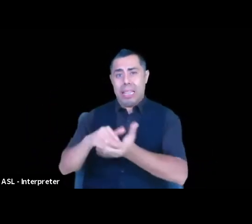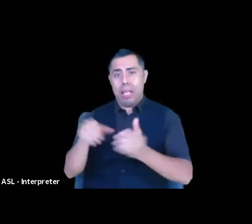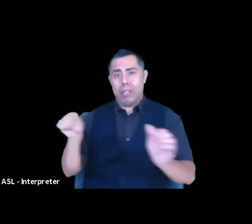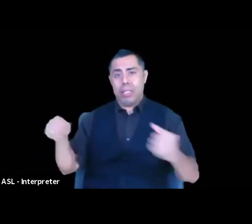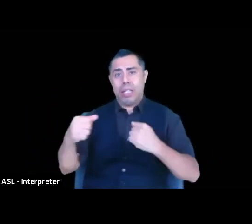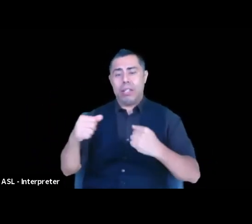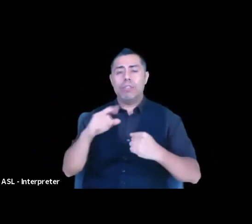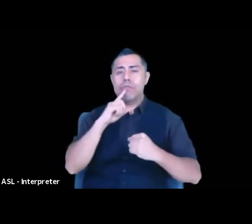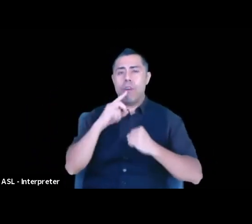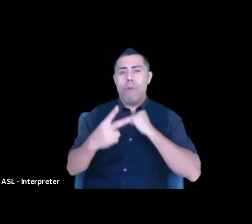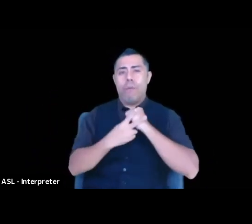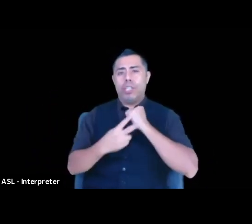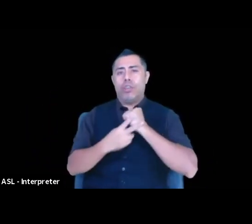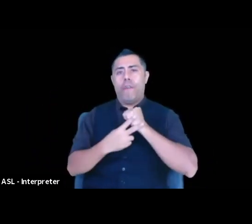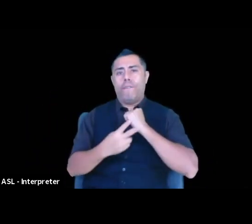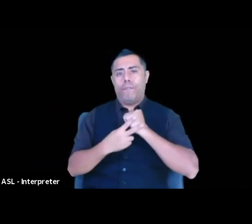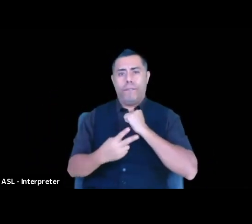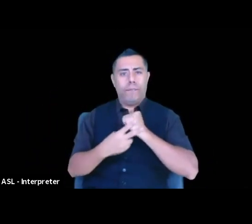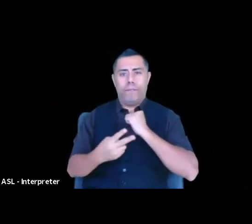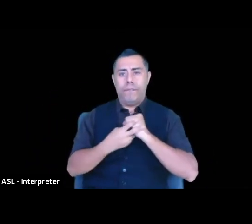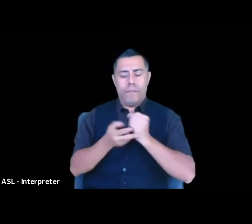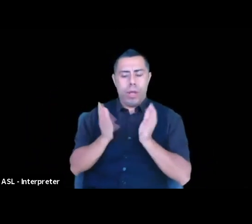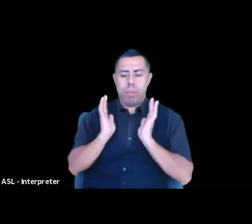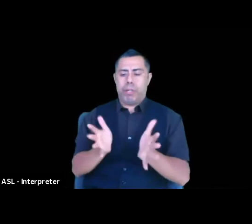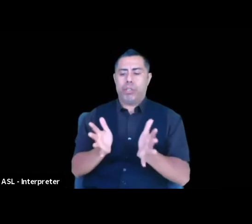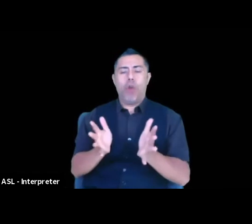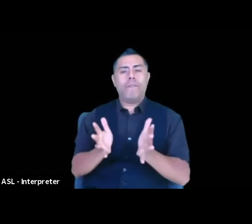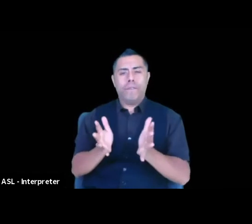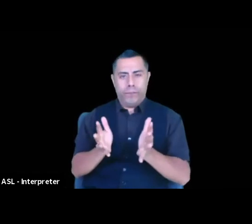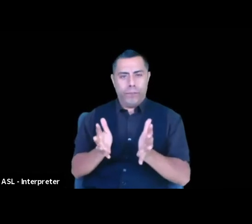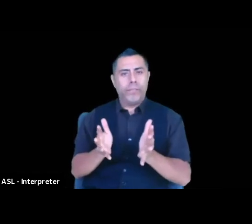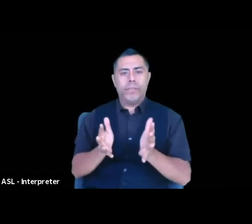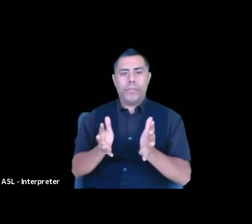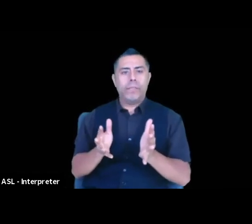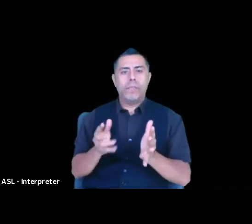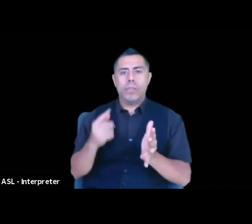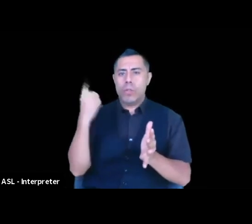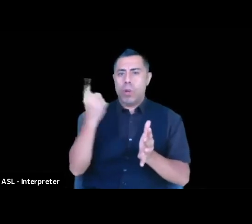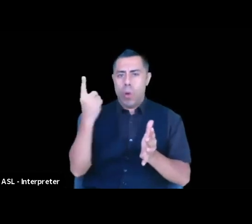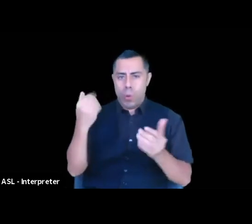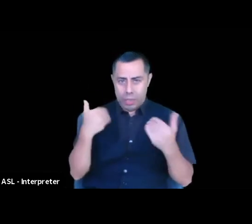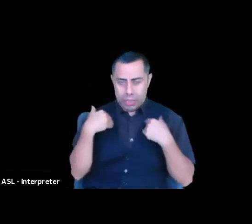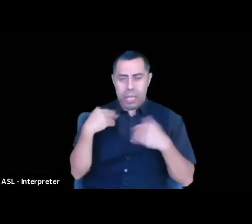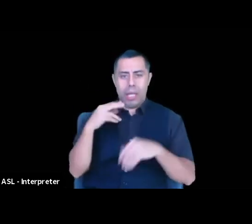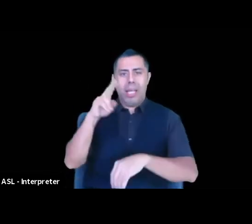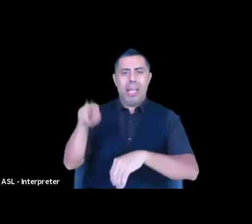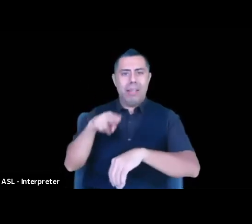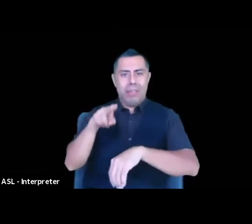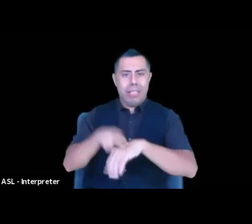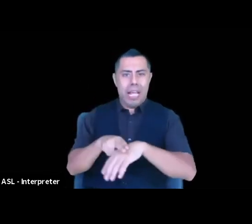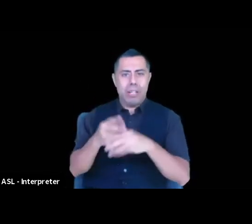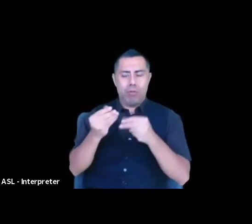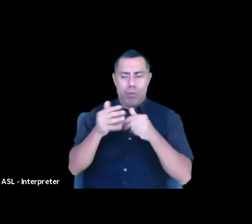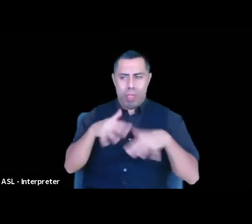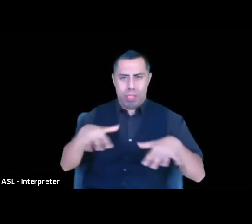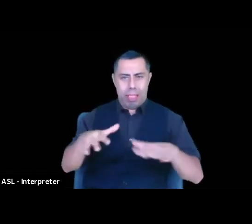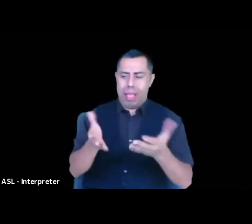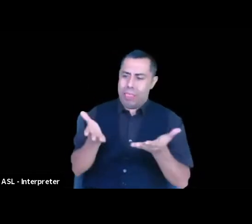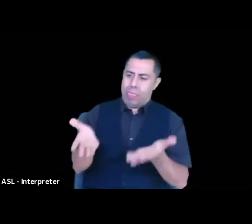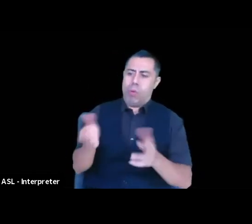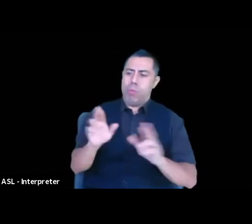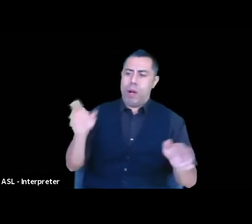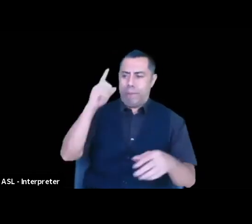it's preserved. And we always have that our natural land here for us.